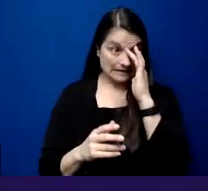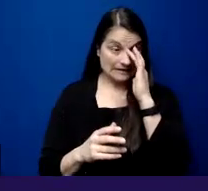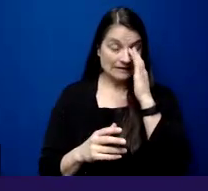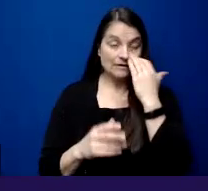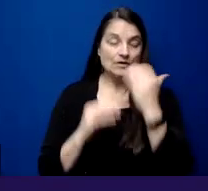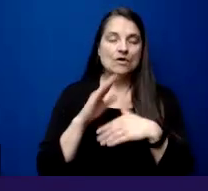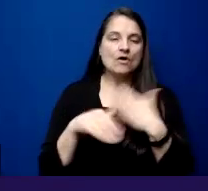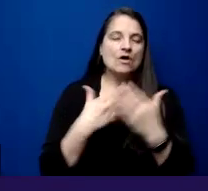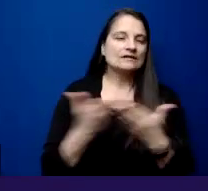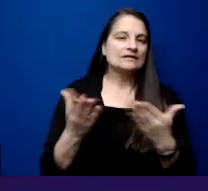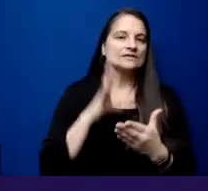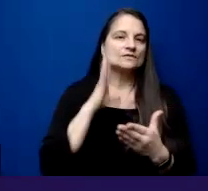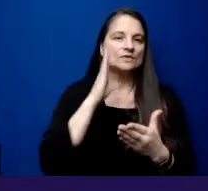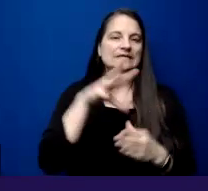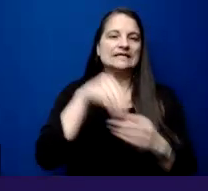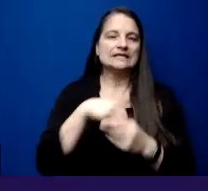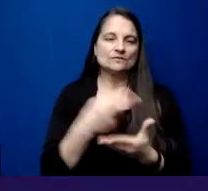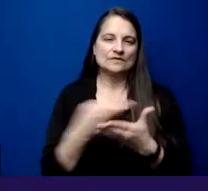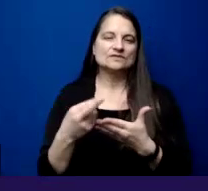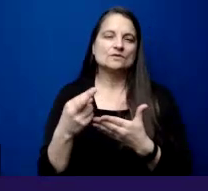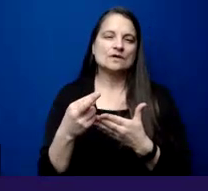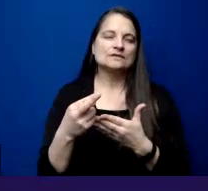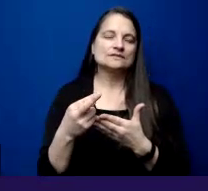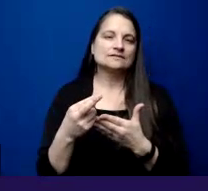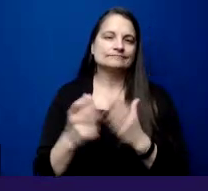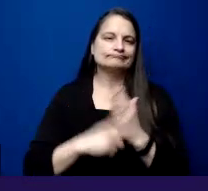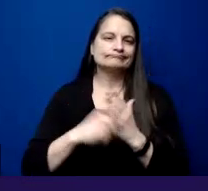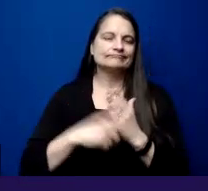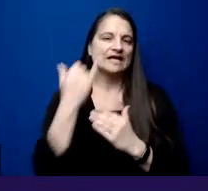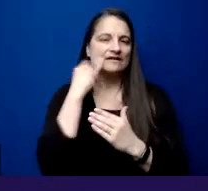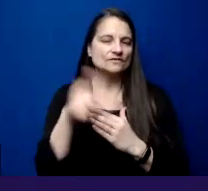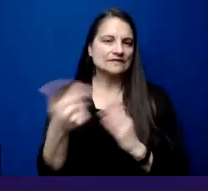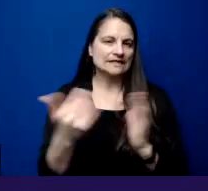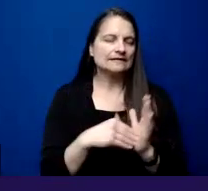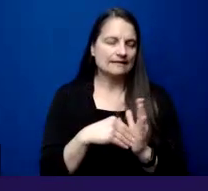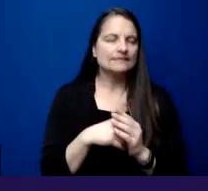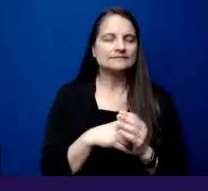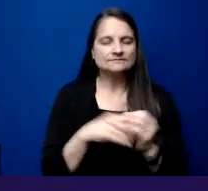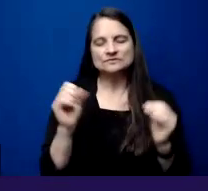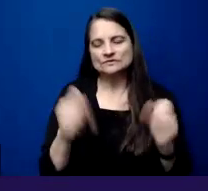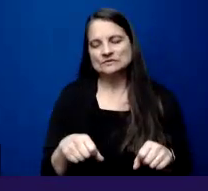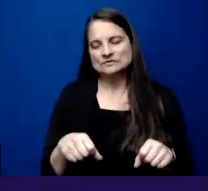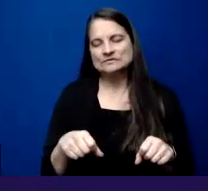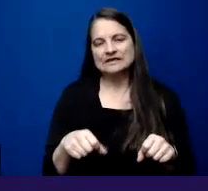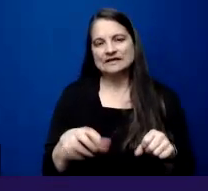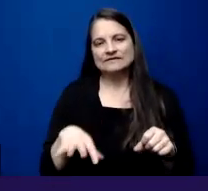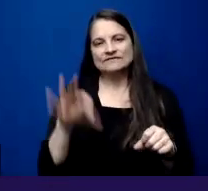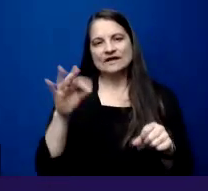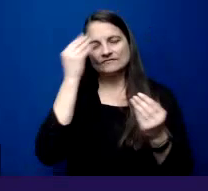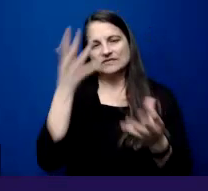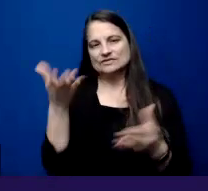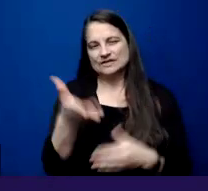will be in the resource guide as well. So if you missed something and need to get back to it, we'll have information in there for you as